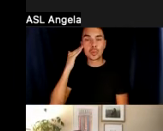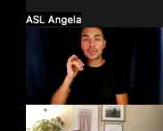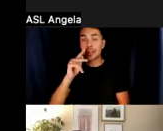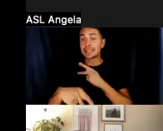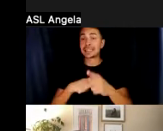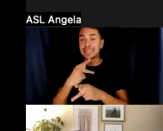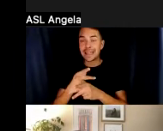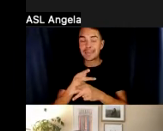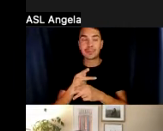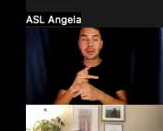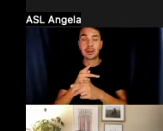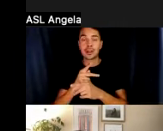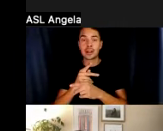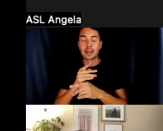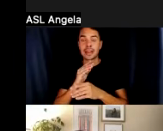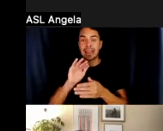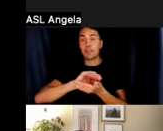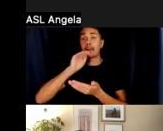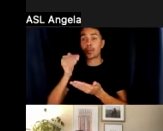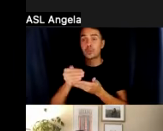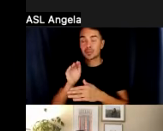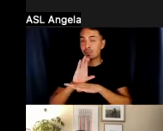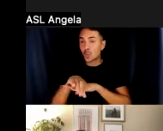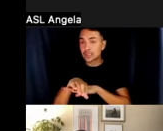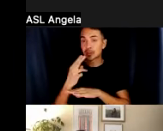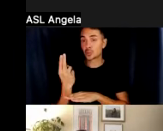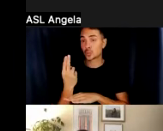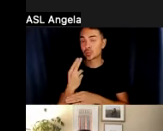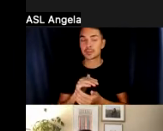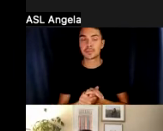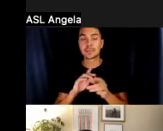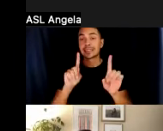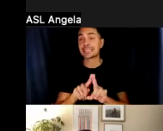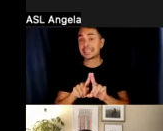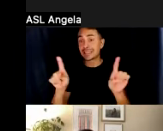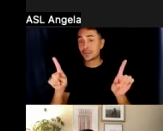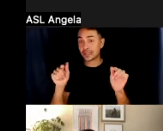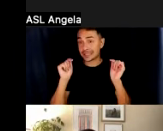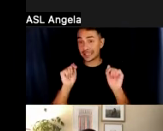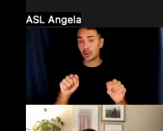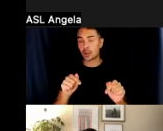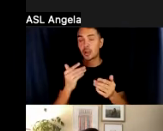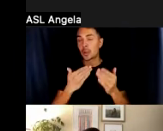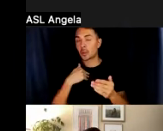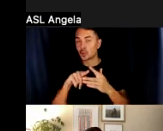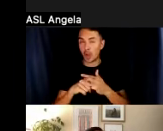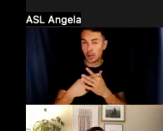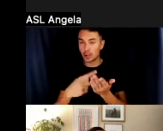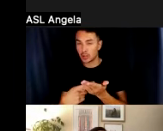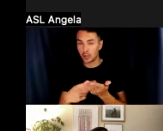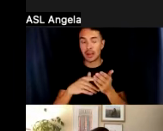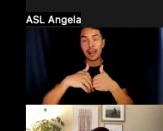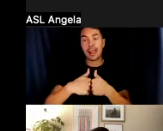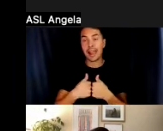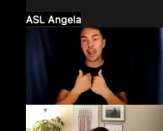of force used, and then the difference here that we might get a little bit into is how